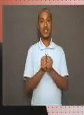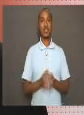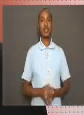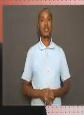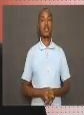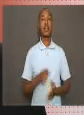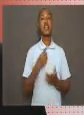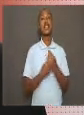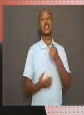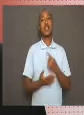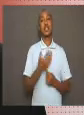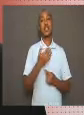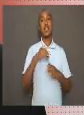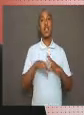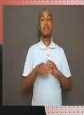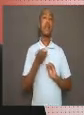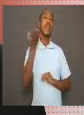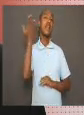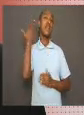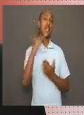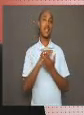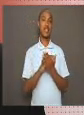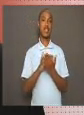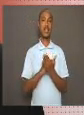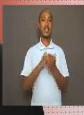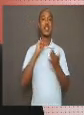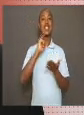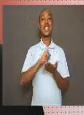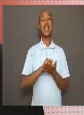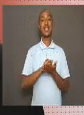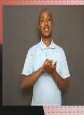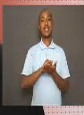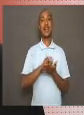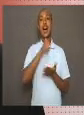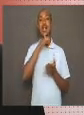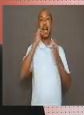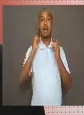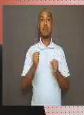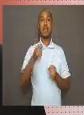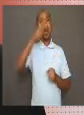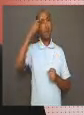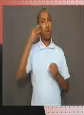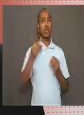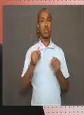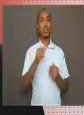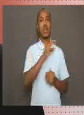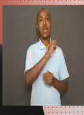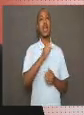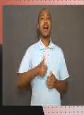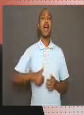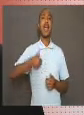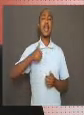Although we discussed in previous lessons that acids can be corrosive and